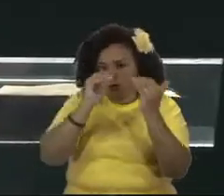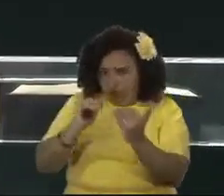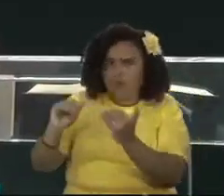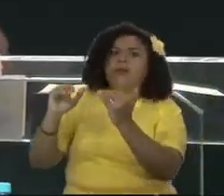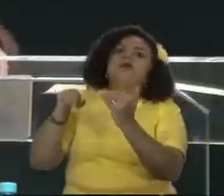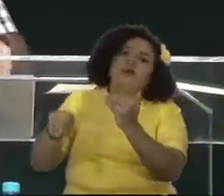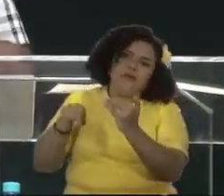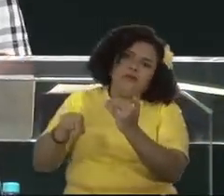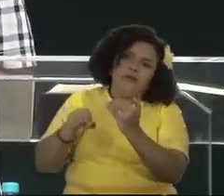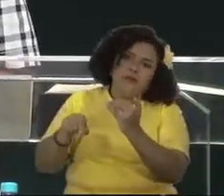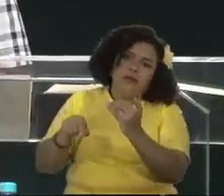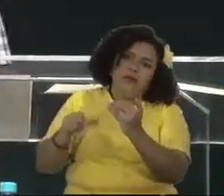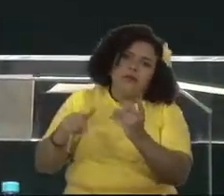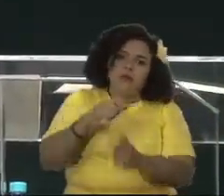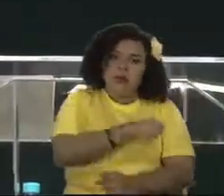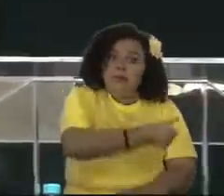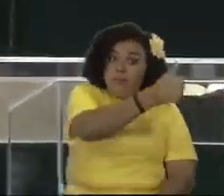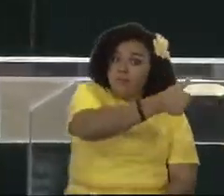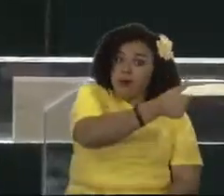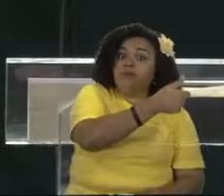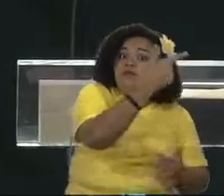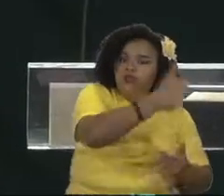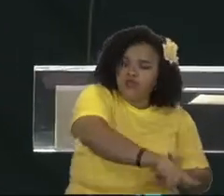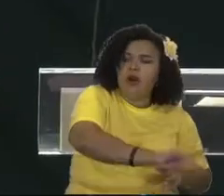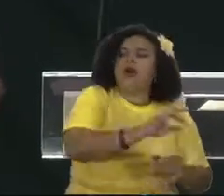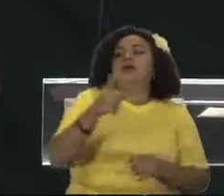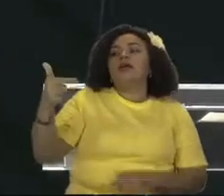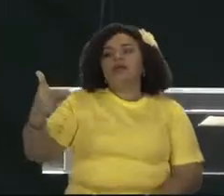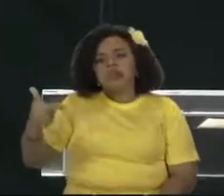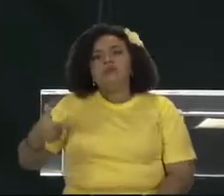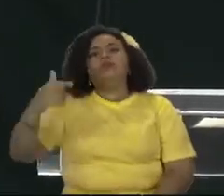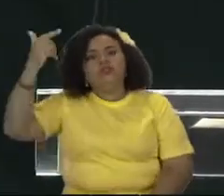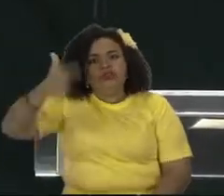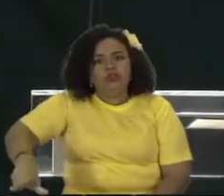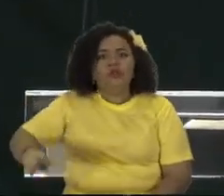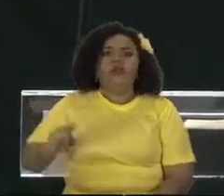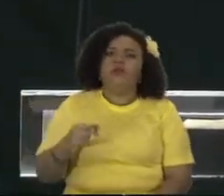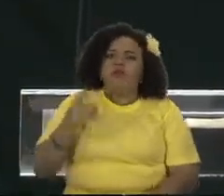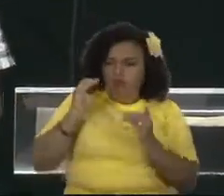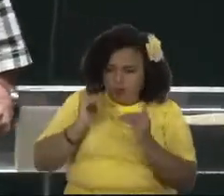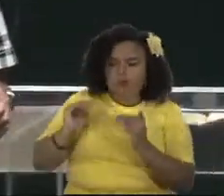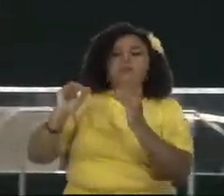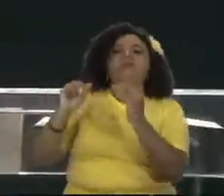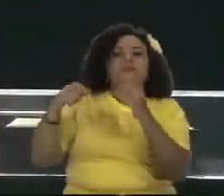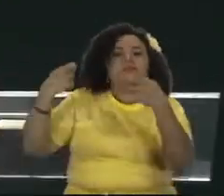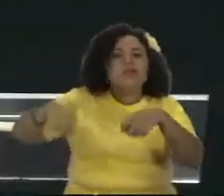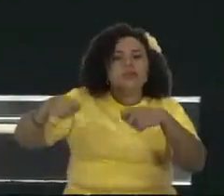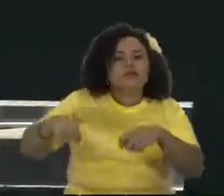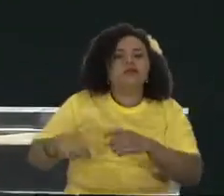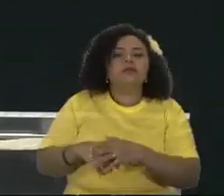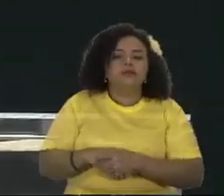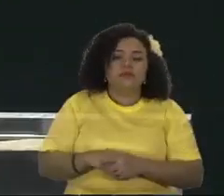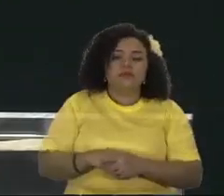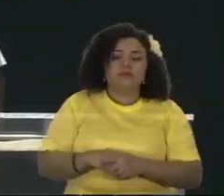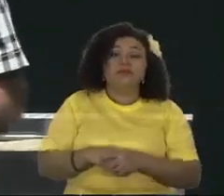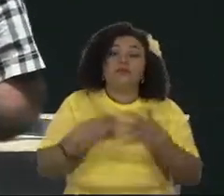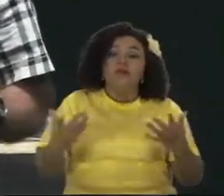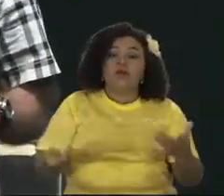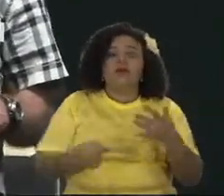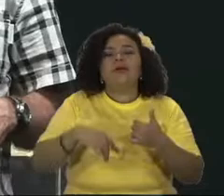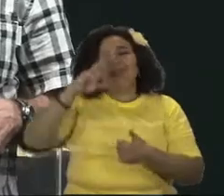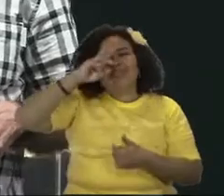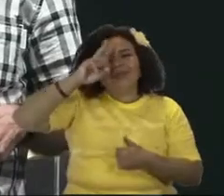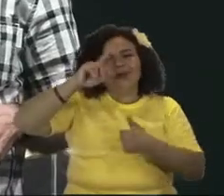Matthew chapter 22, verse 37. Jesus answered, the first and the